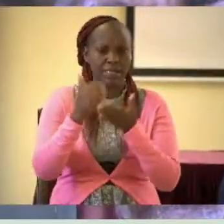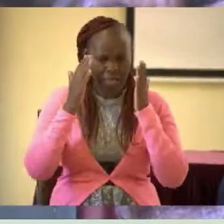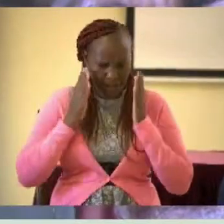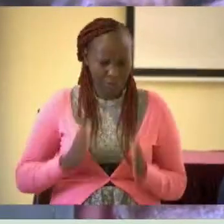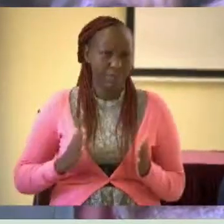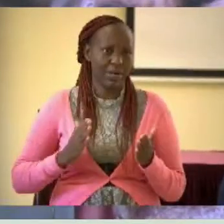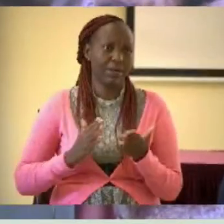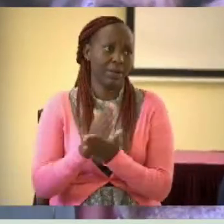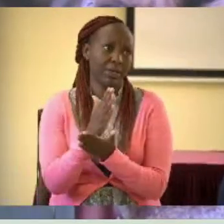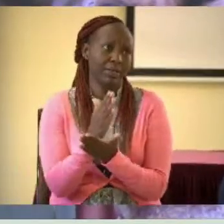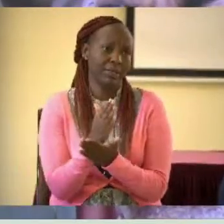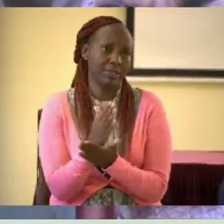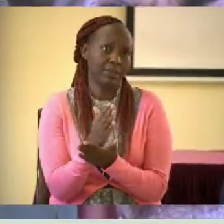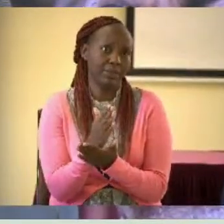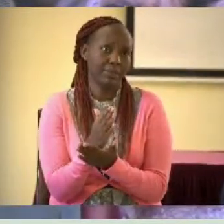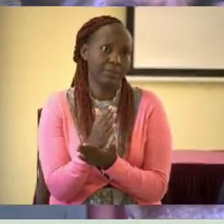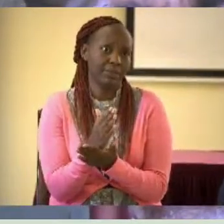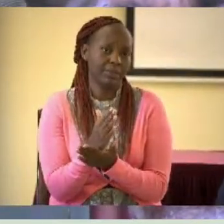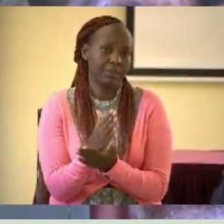right.